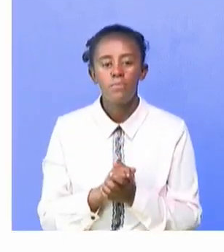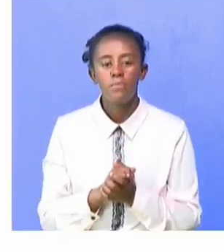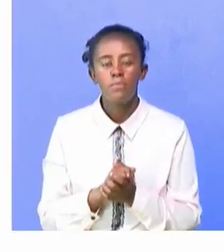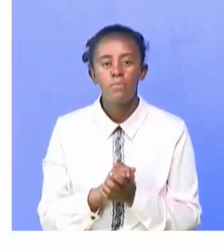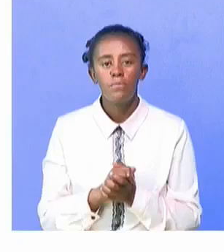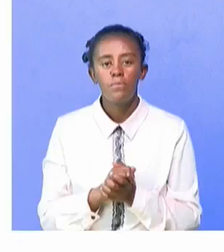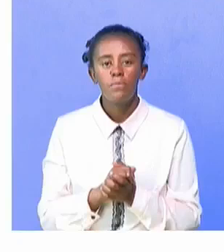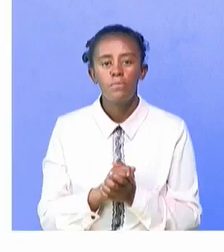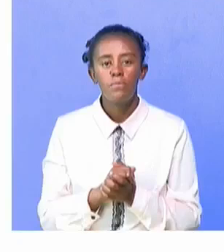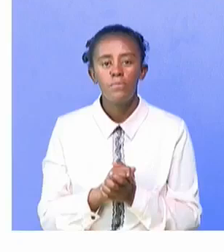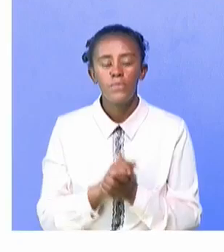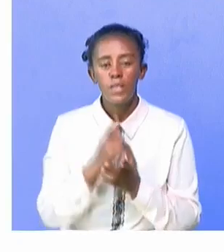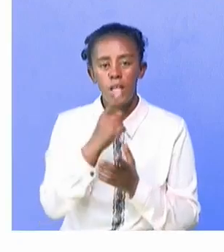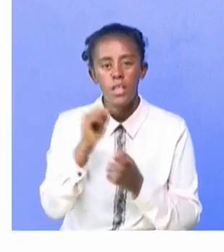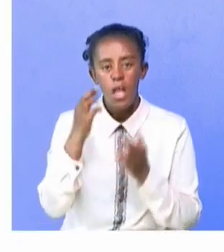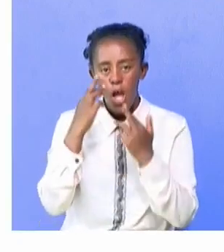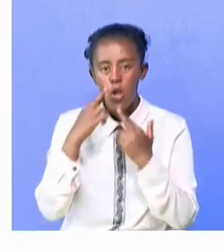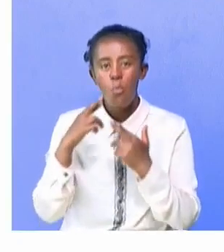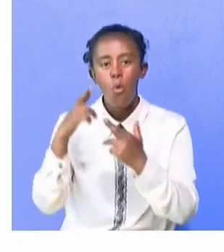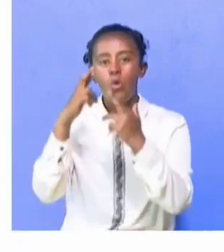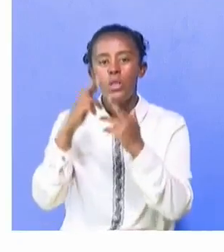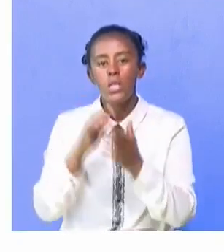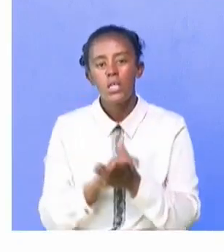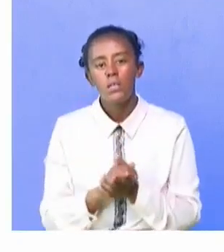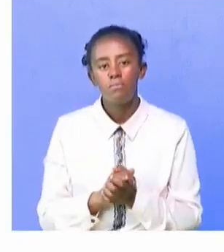the report